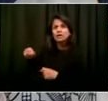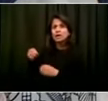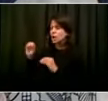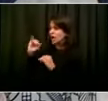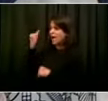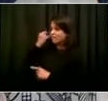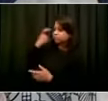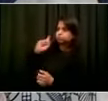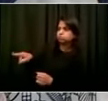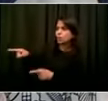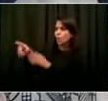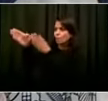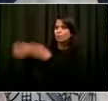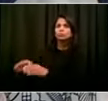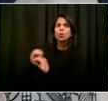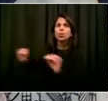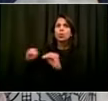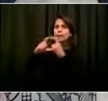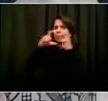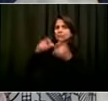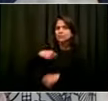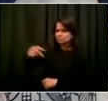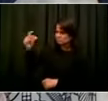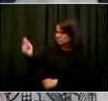first question is, what gets someone to wear a mask?